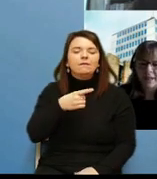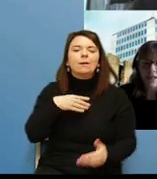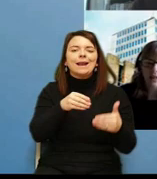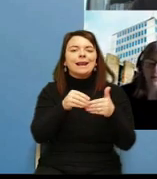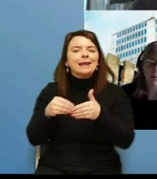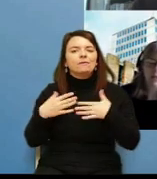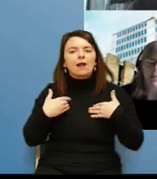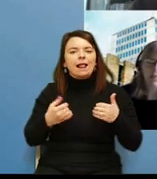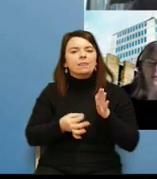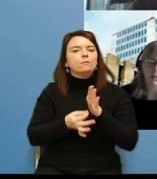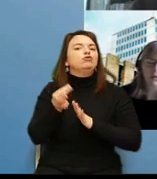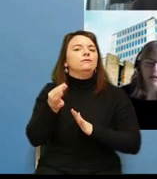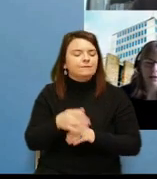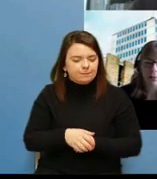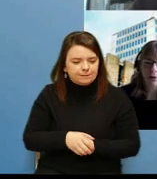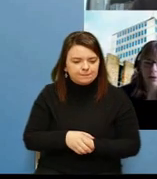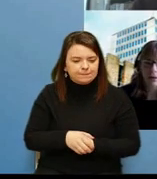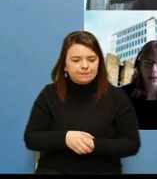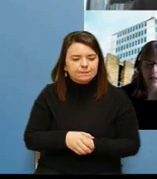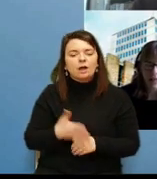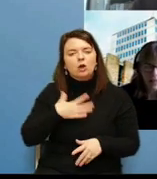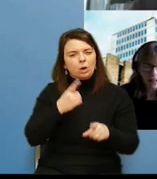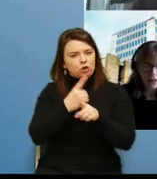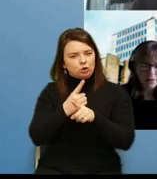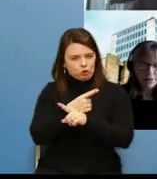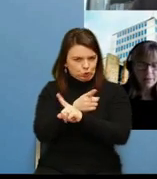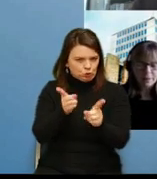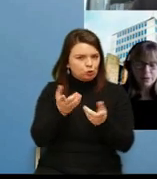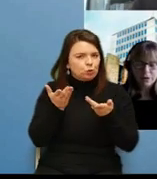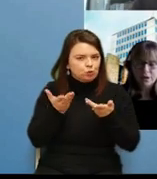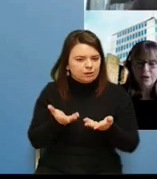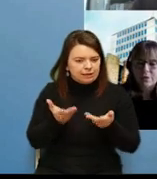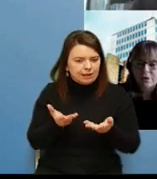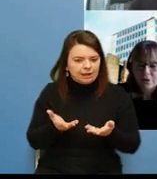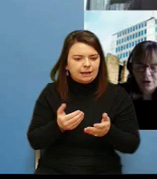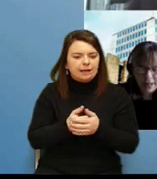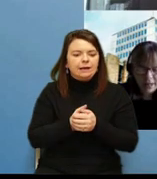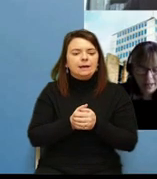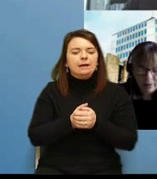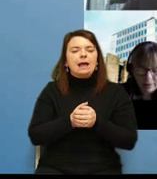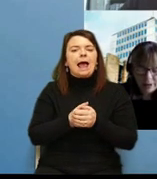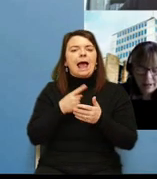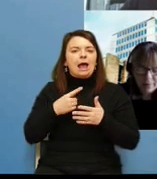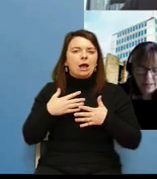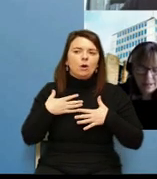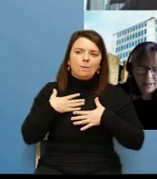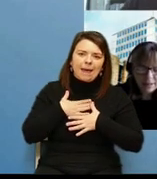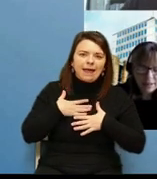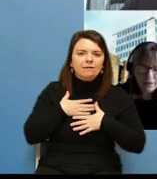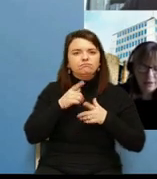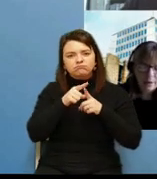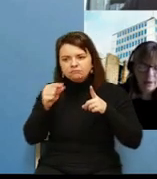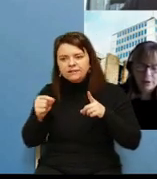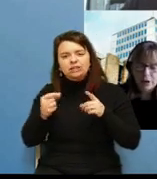Council, with the lead for health improvement. So just wanted to talk to you today about